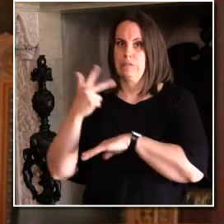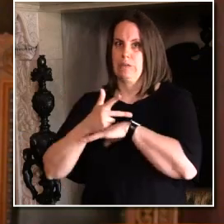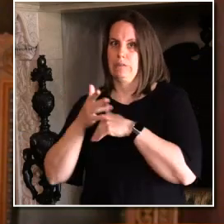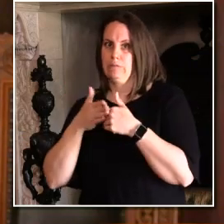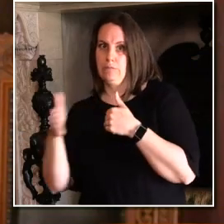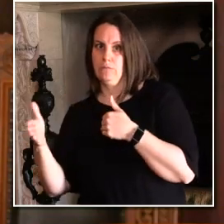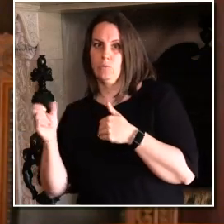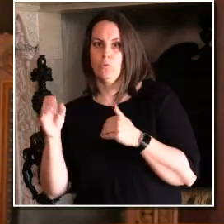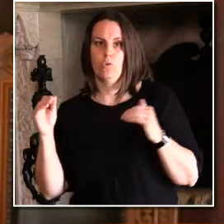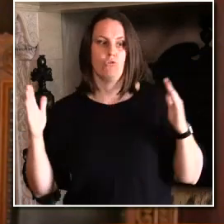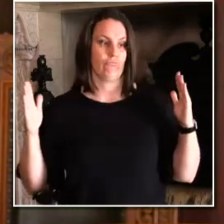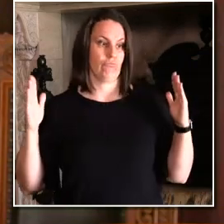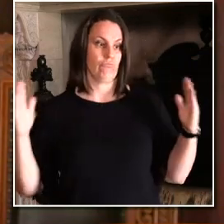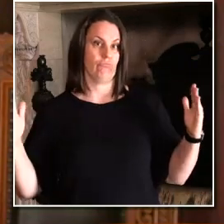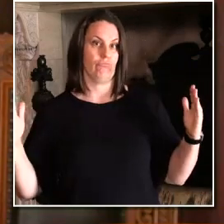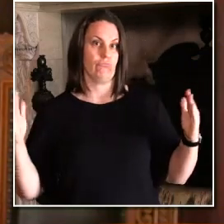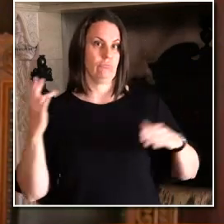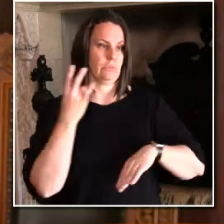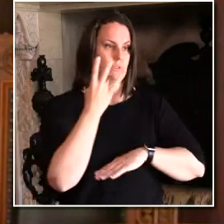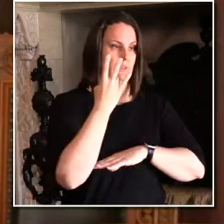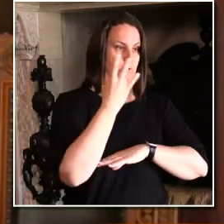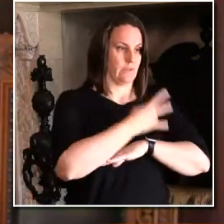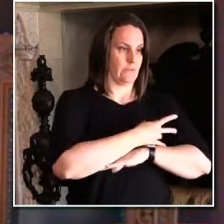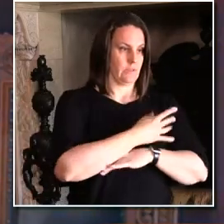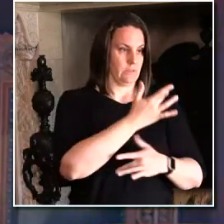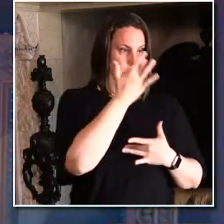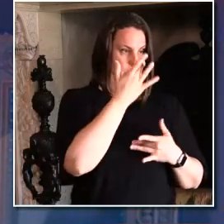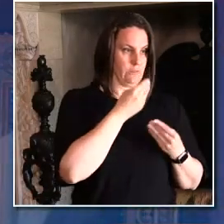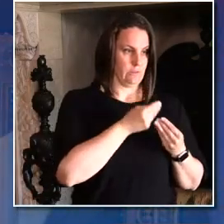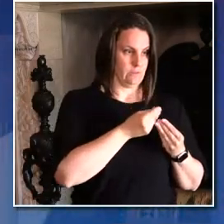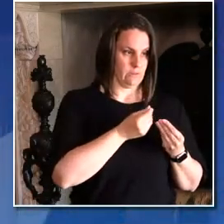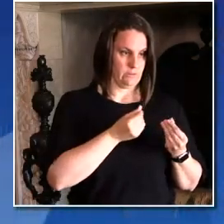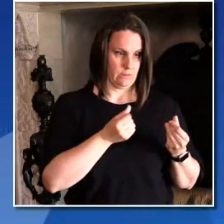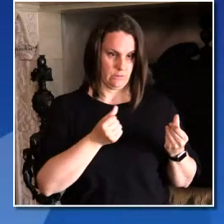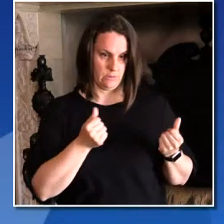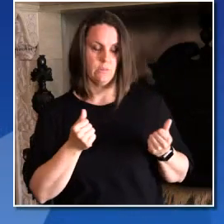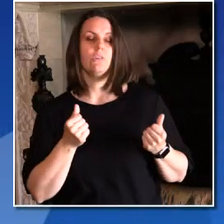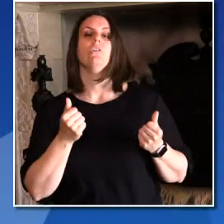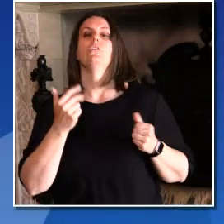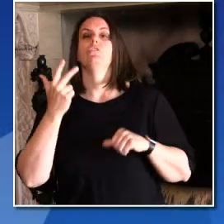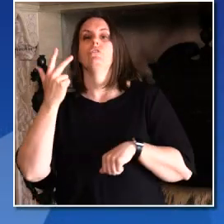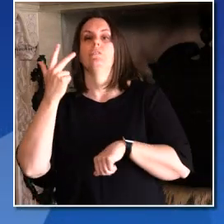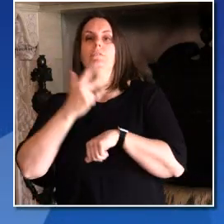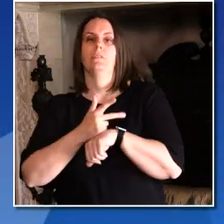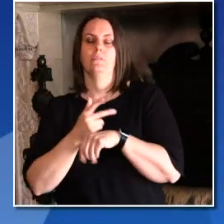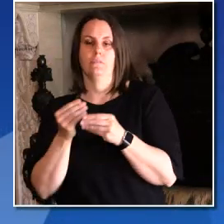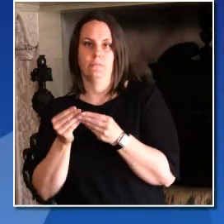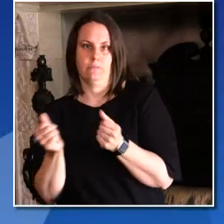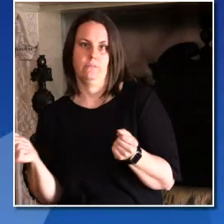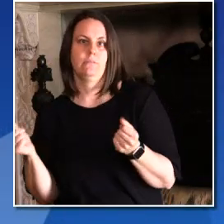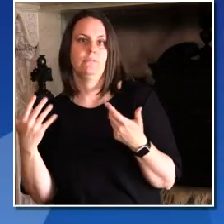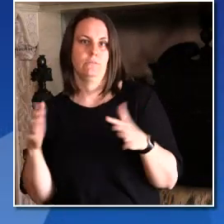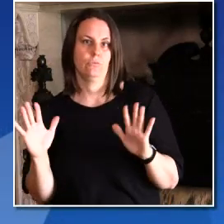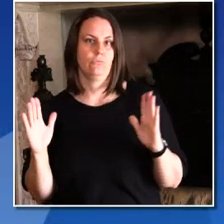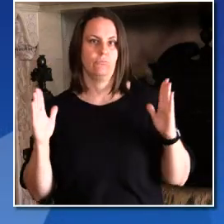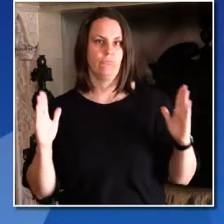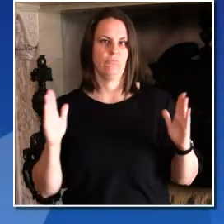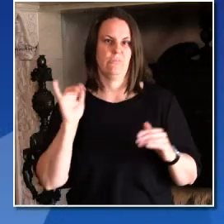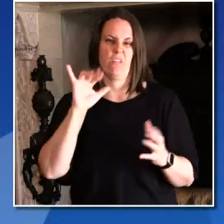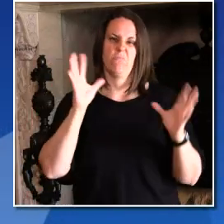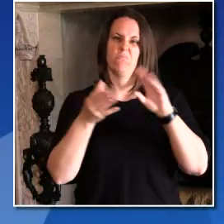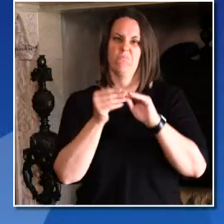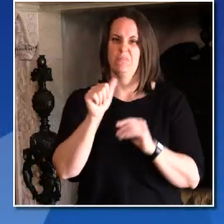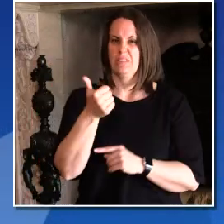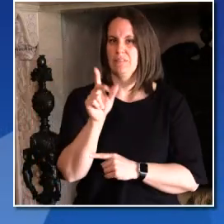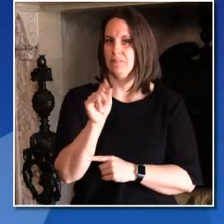better for at least 3. All right, and I'm gonna take you away from our topic one more time because we are getting questions